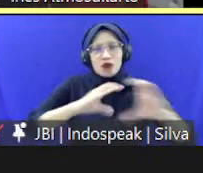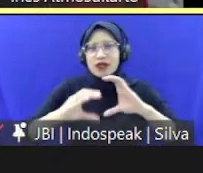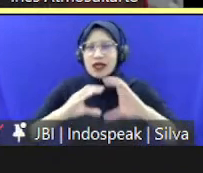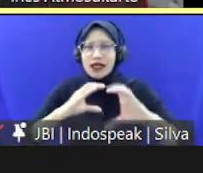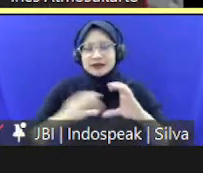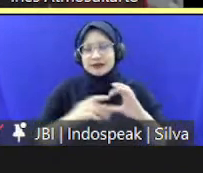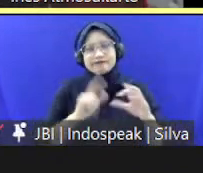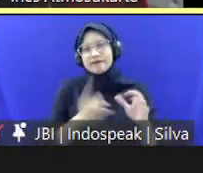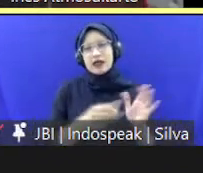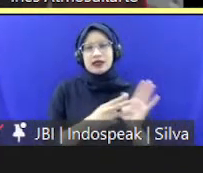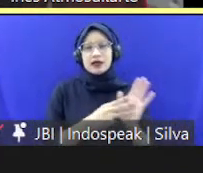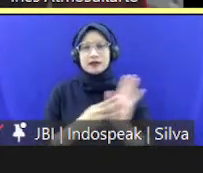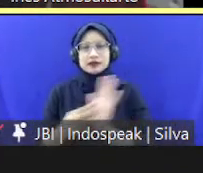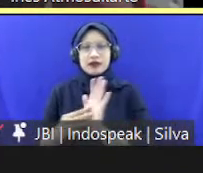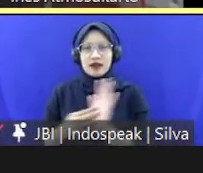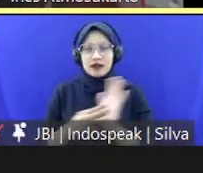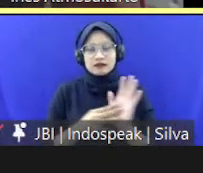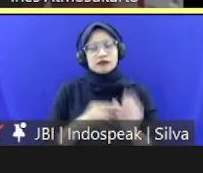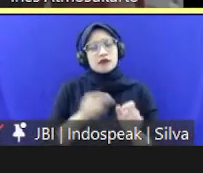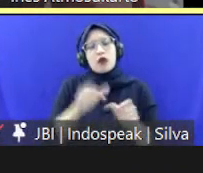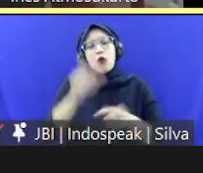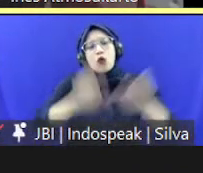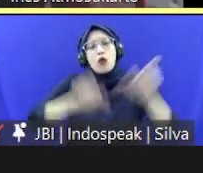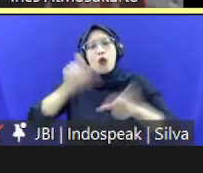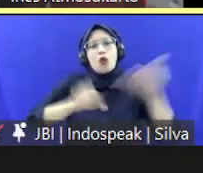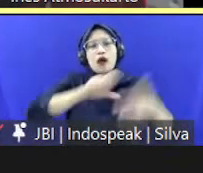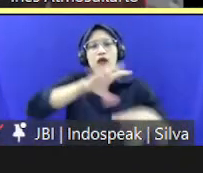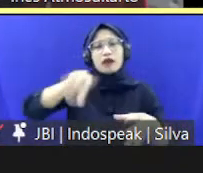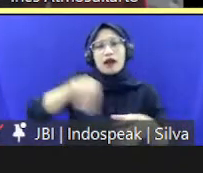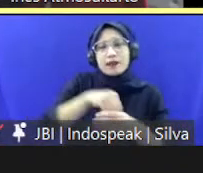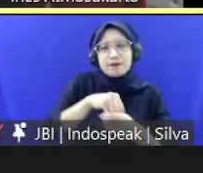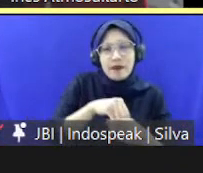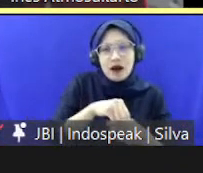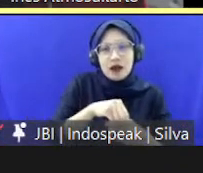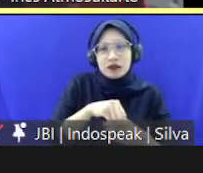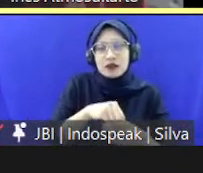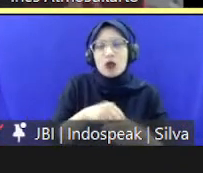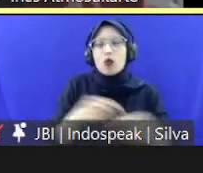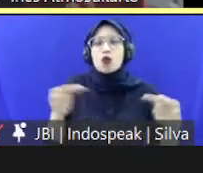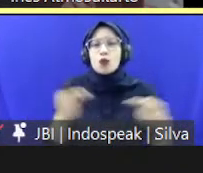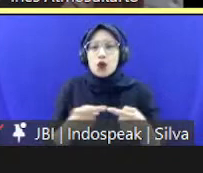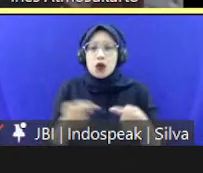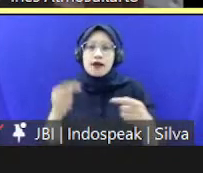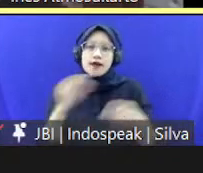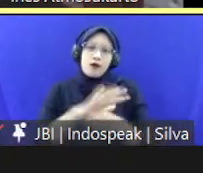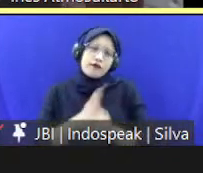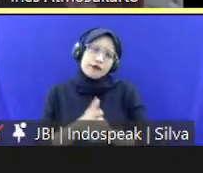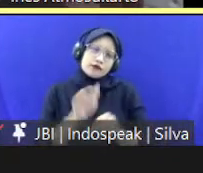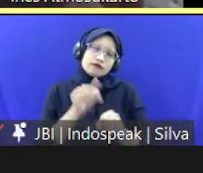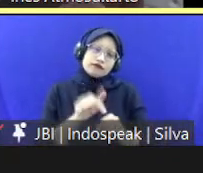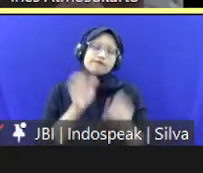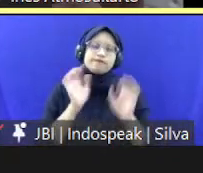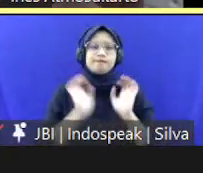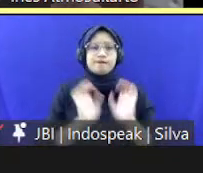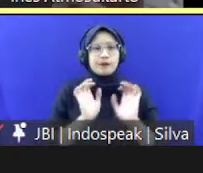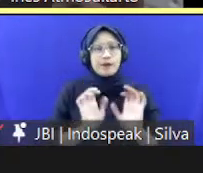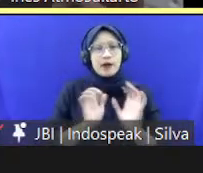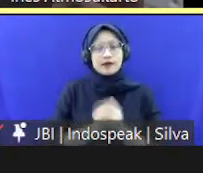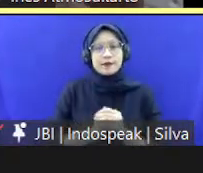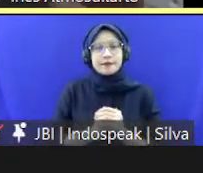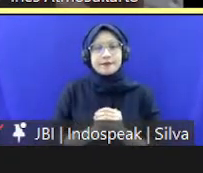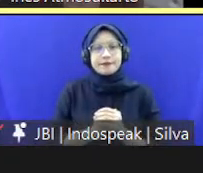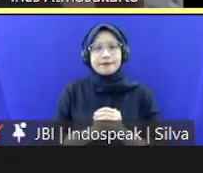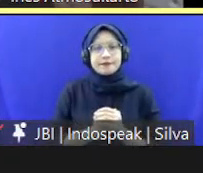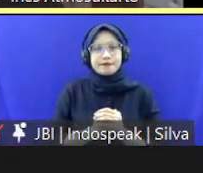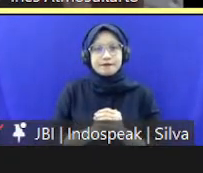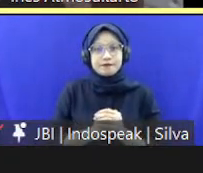many people involved that it's kind of difficult to know who's in charge. Now, as Dr. Charlotte